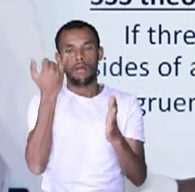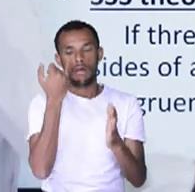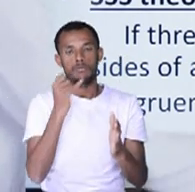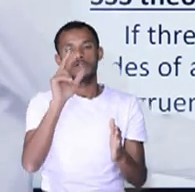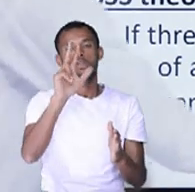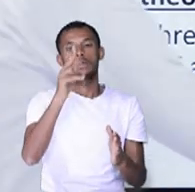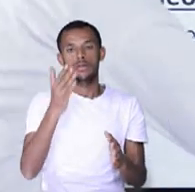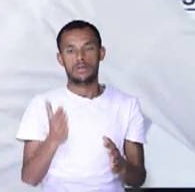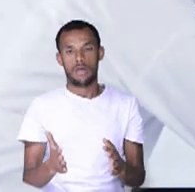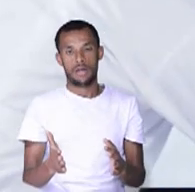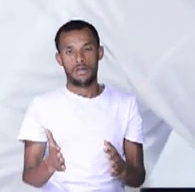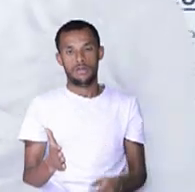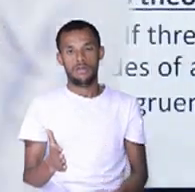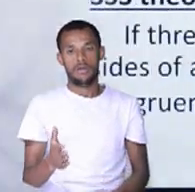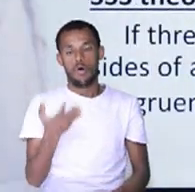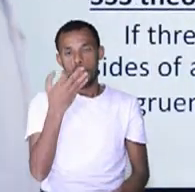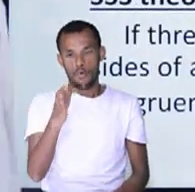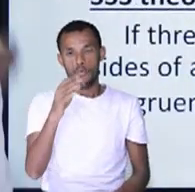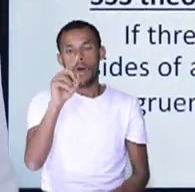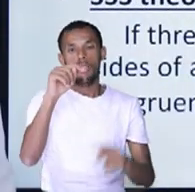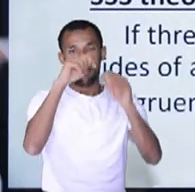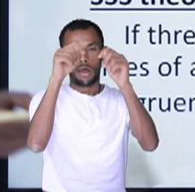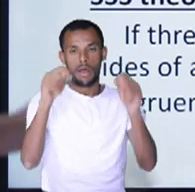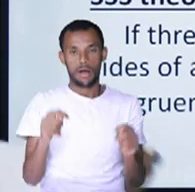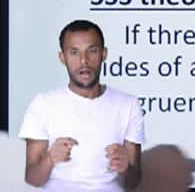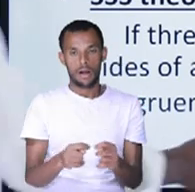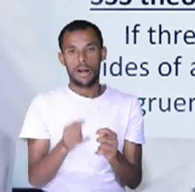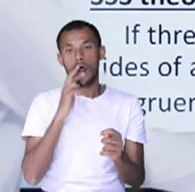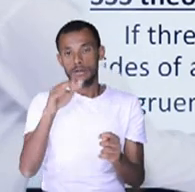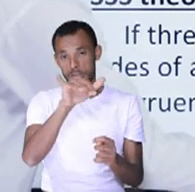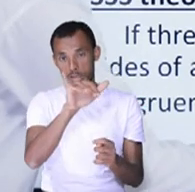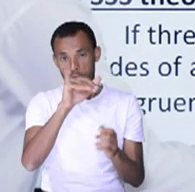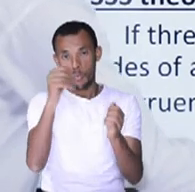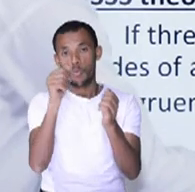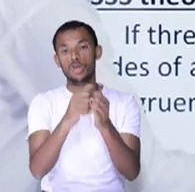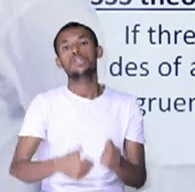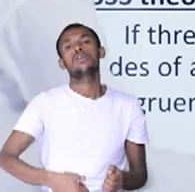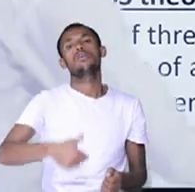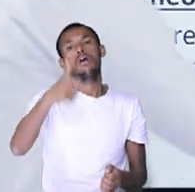3 sides of one triangle are congruent with the other side.